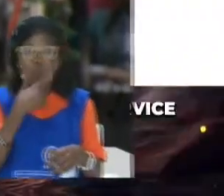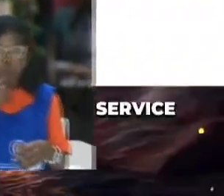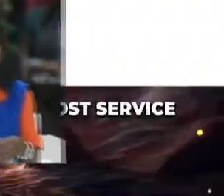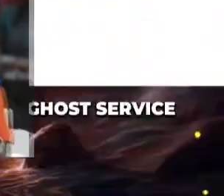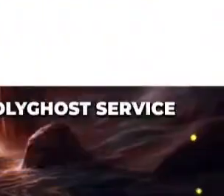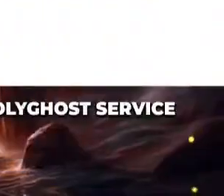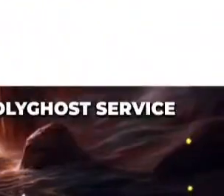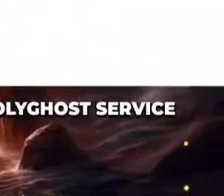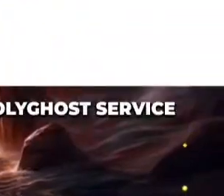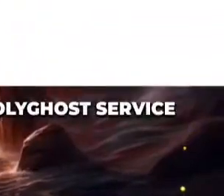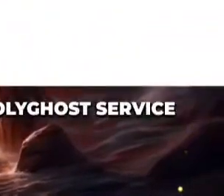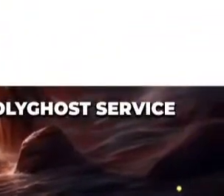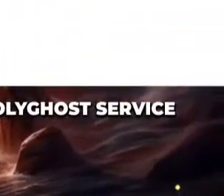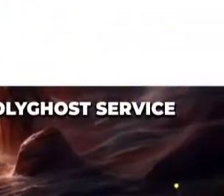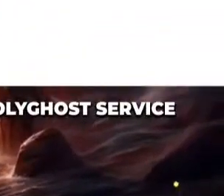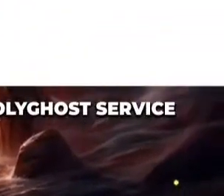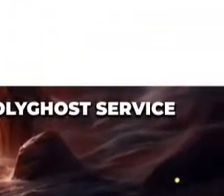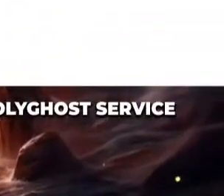me.